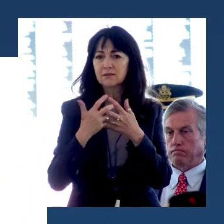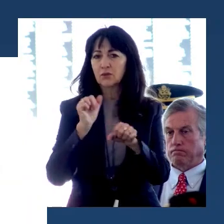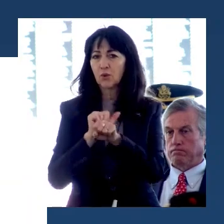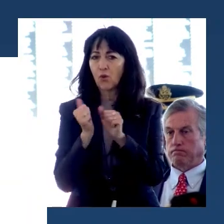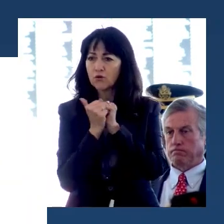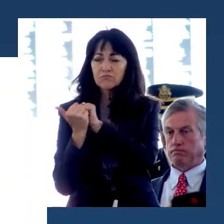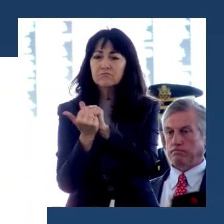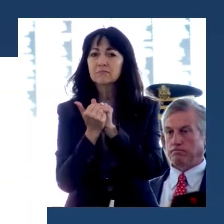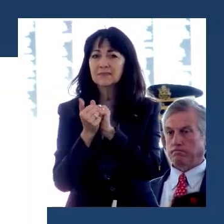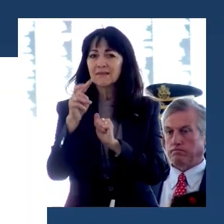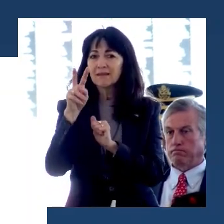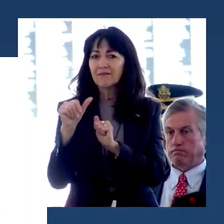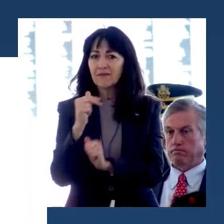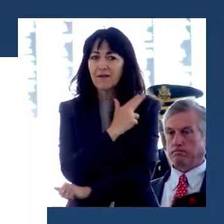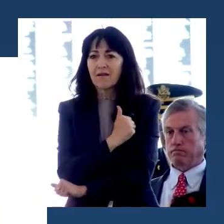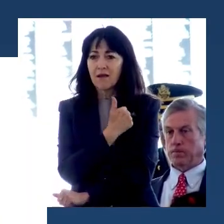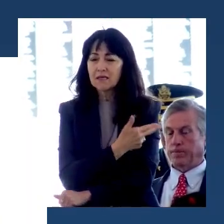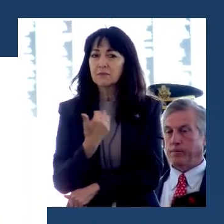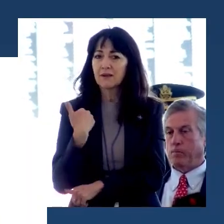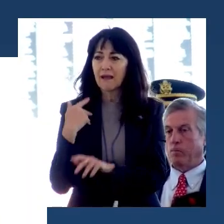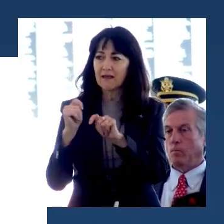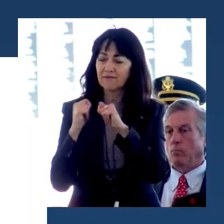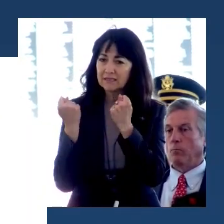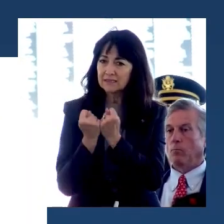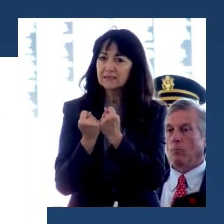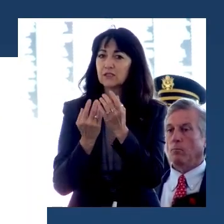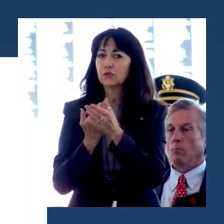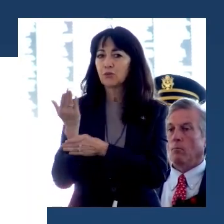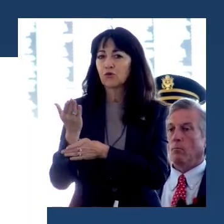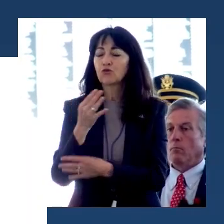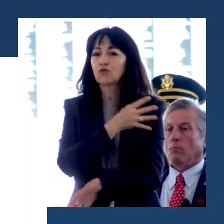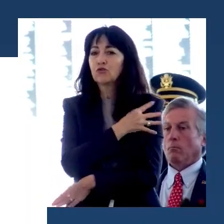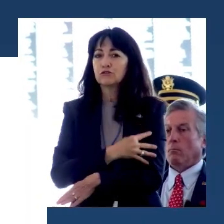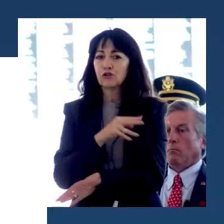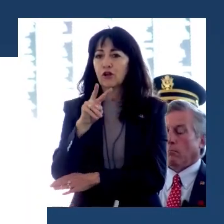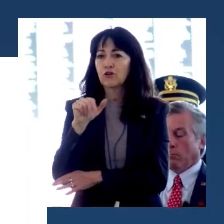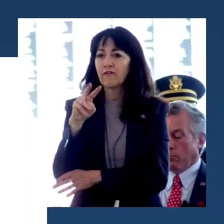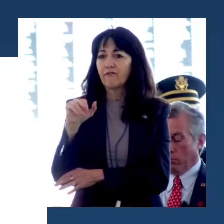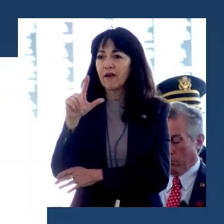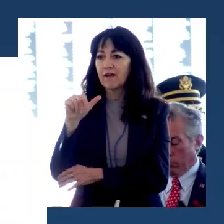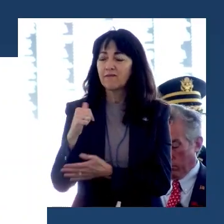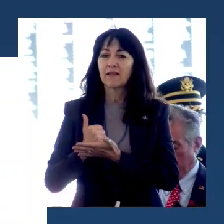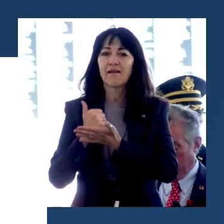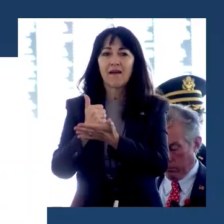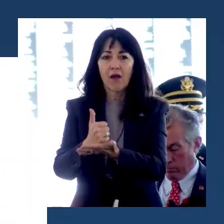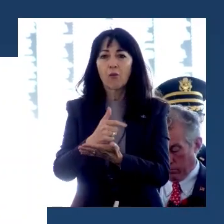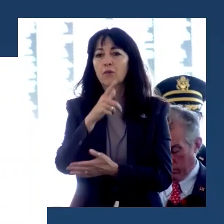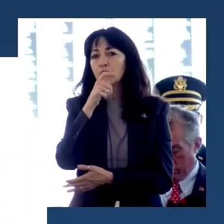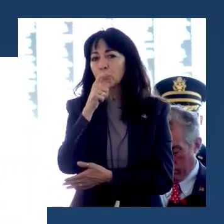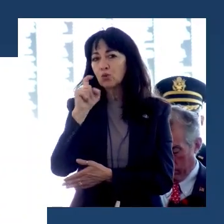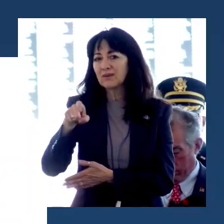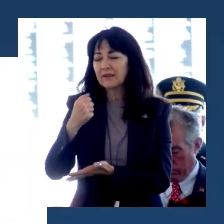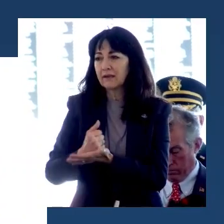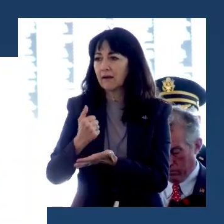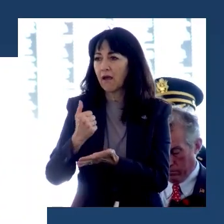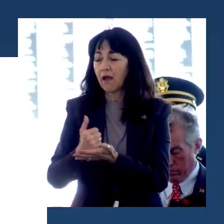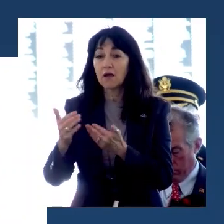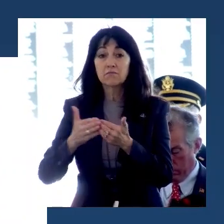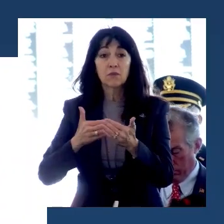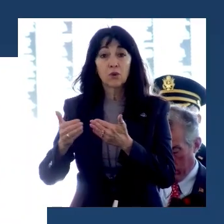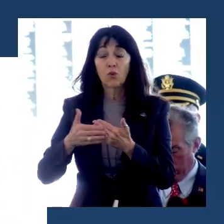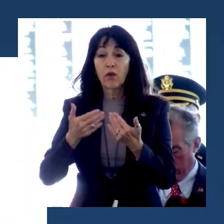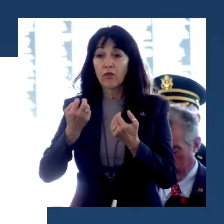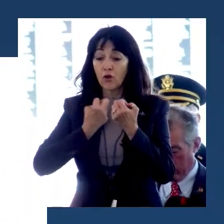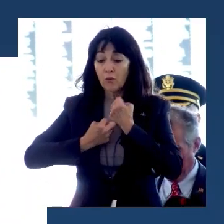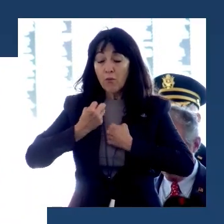team, and we have a team through General Vavila and my office helping those who need help, whether physical or